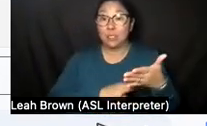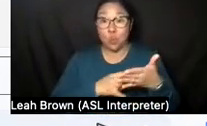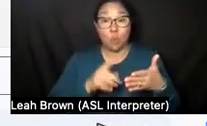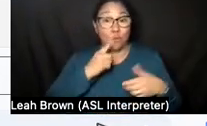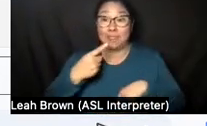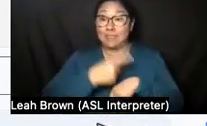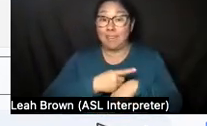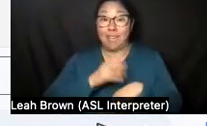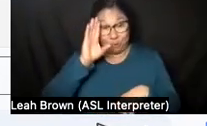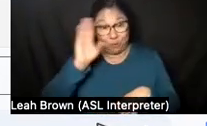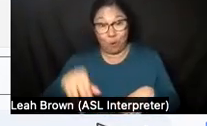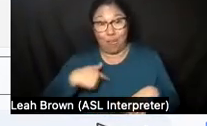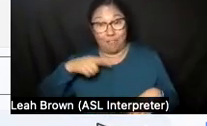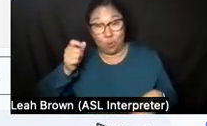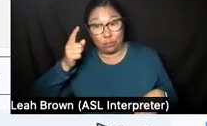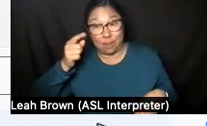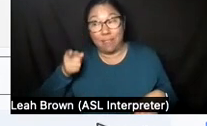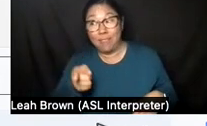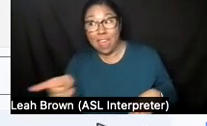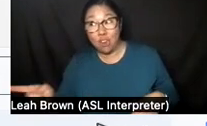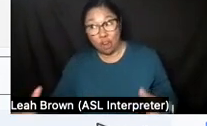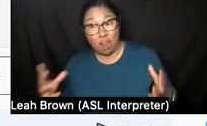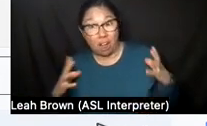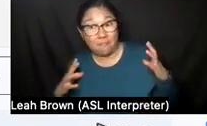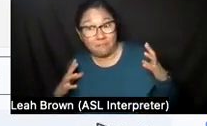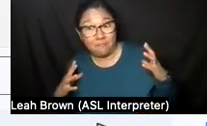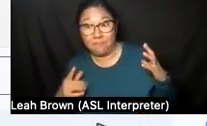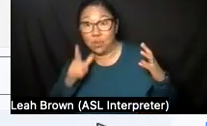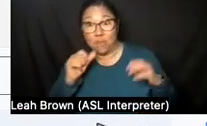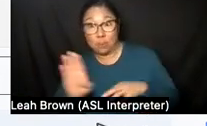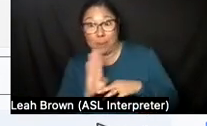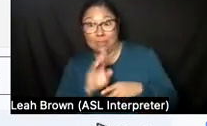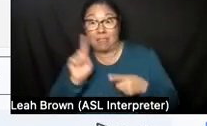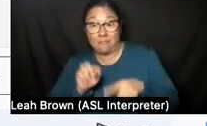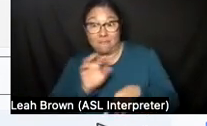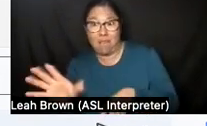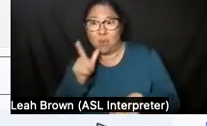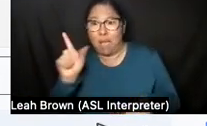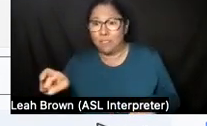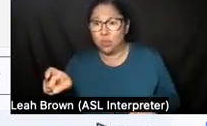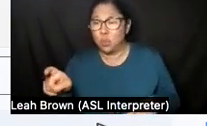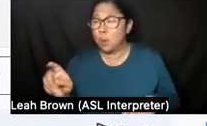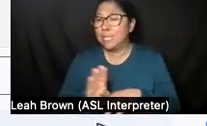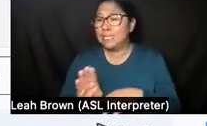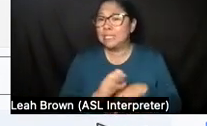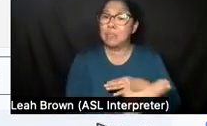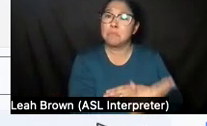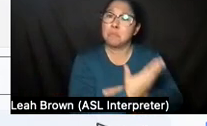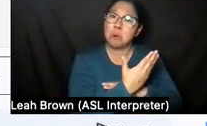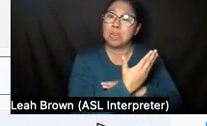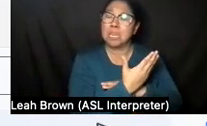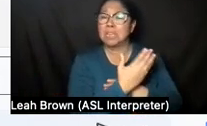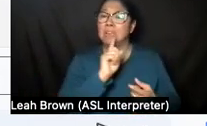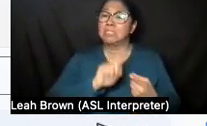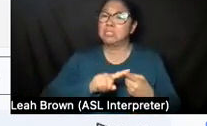it, you got to understand, I mean, they are off, you know, mm-hmm. So you don't have to be busy until 5 p.m. You know, let's just be busy from the morning until like 2 o'clock. After that,